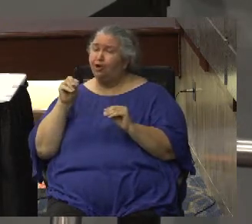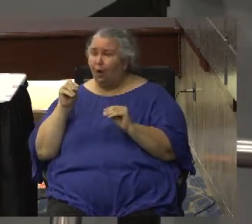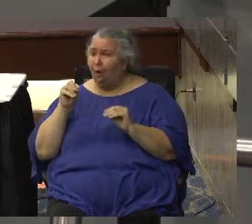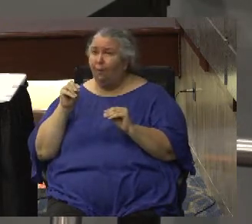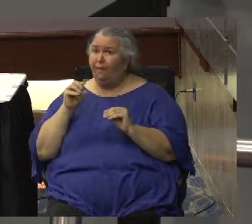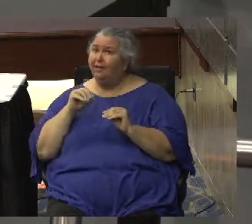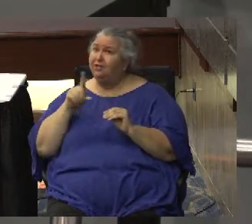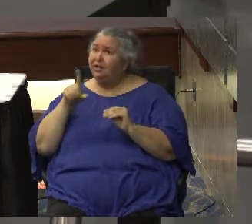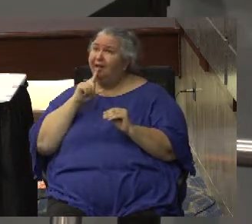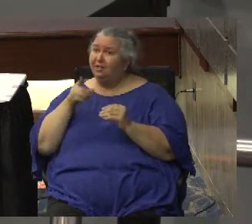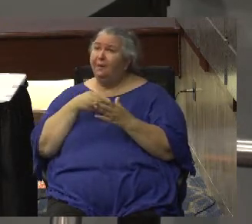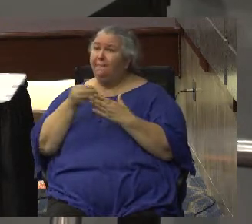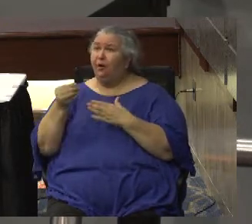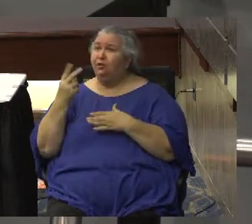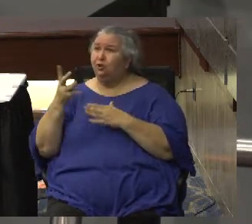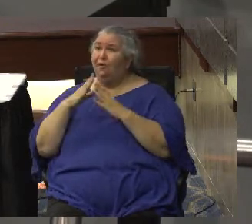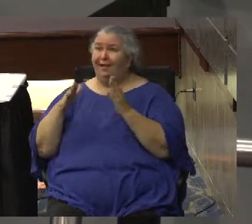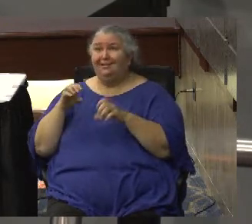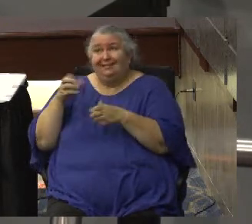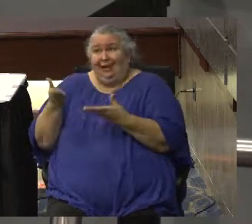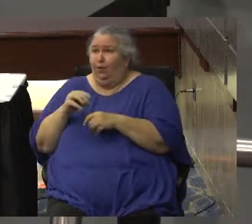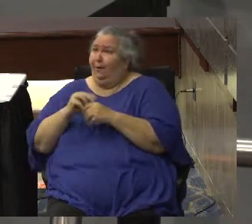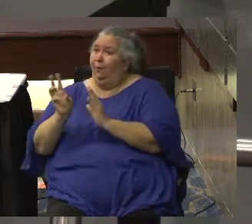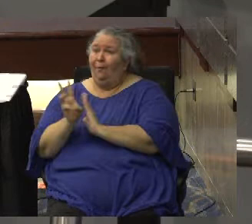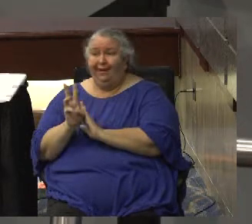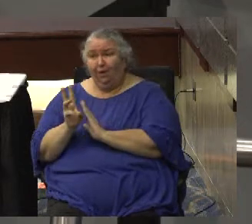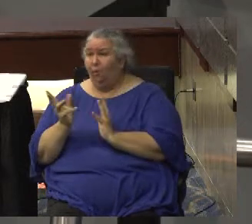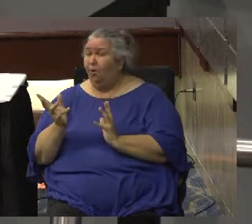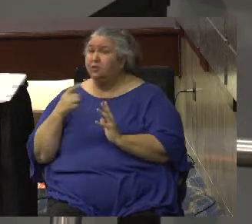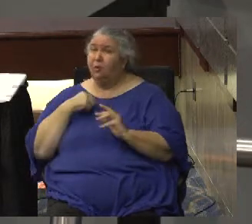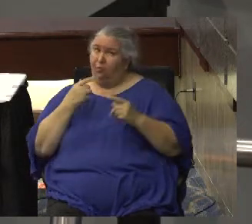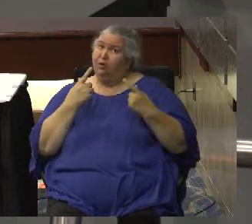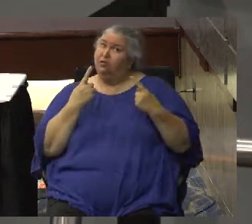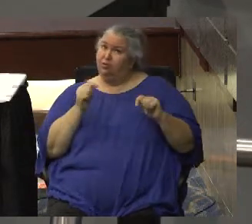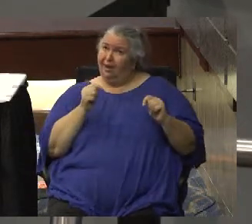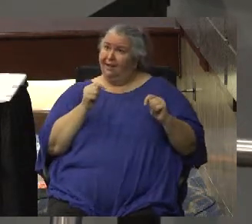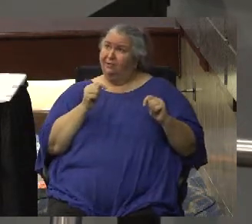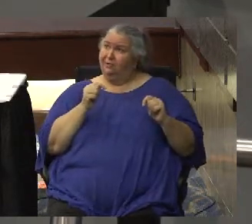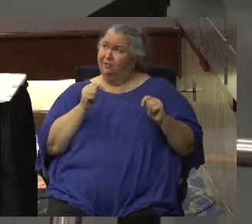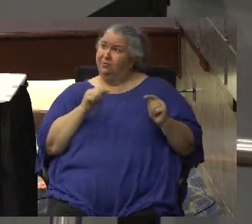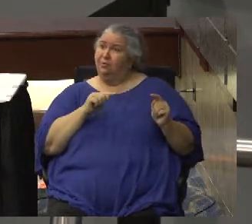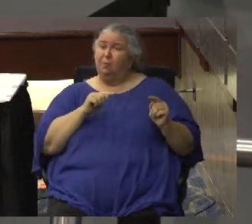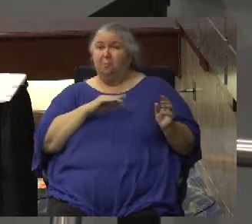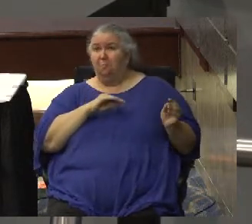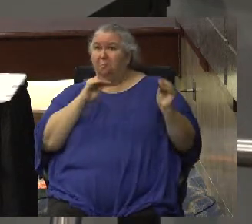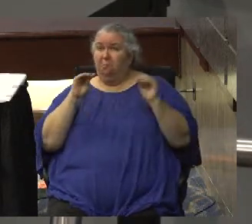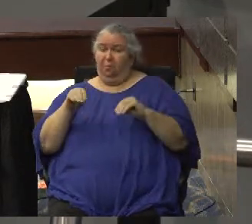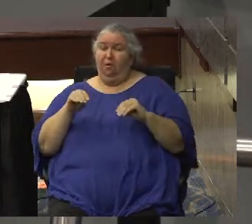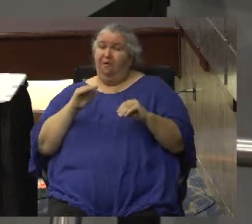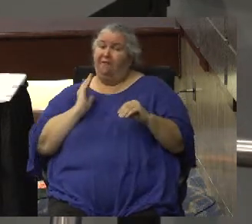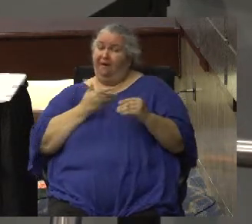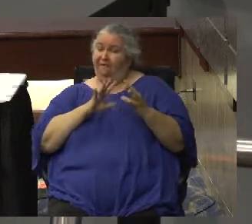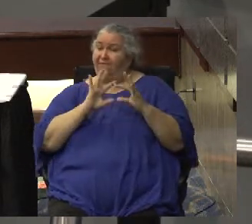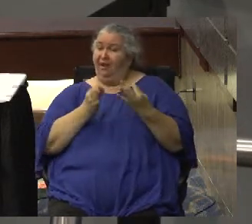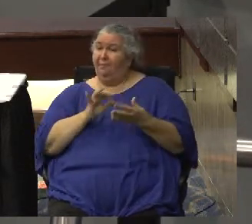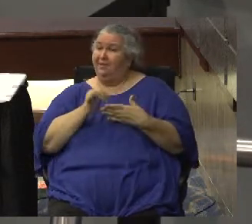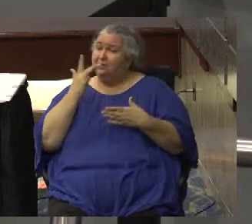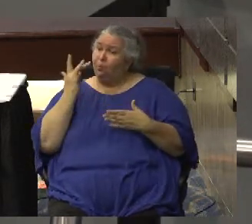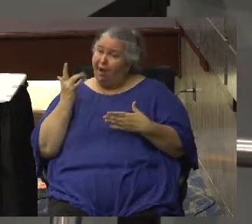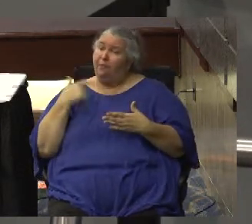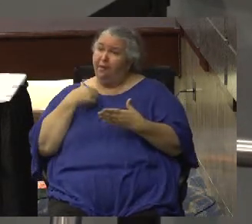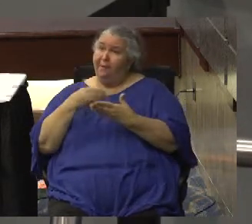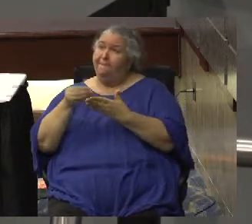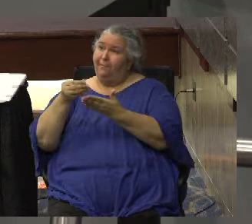actually purchased 2 houses here in Waco. So we've been trying to bring business. We're hoping to relocate our family, so that's why we've been